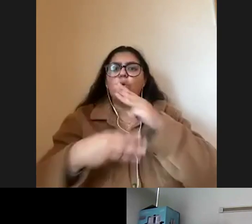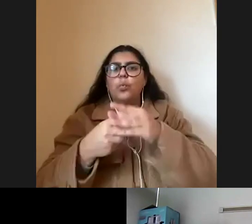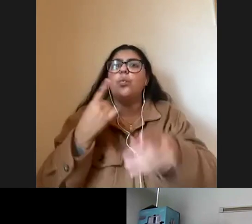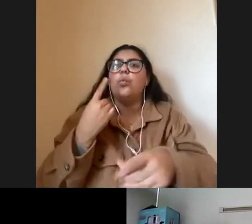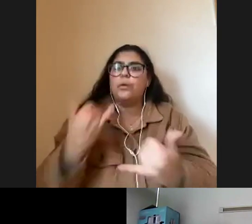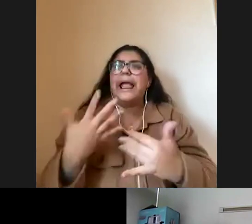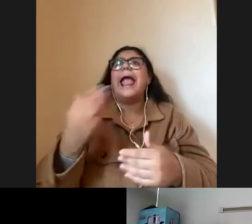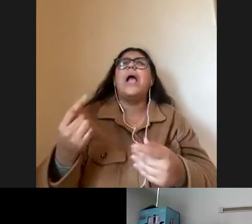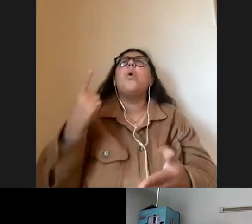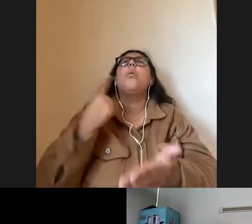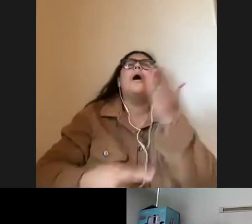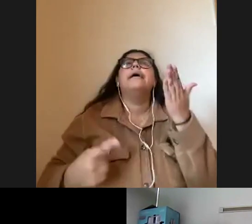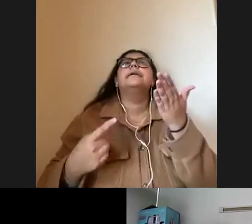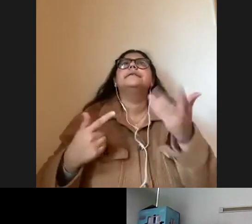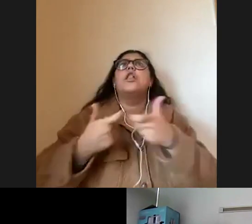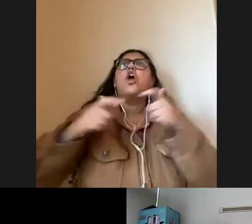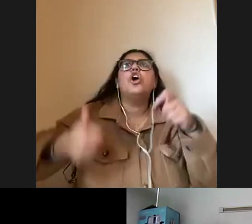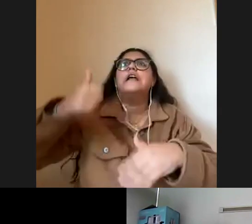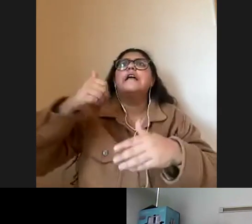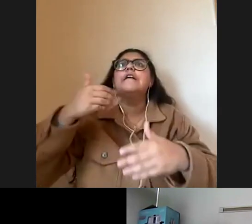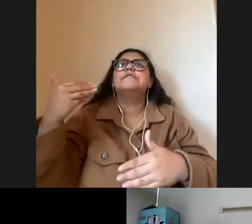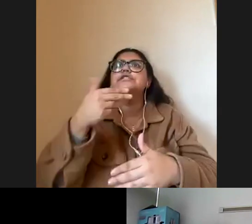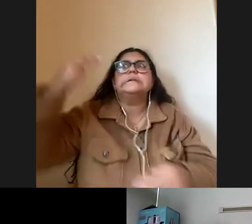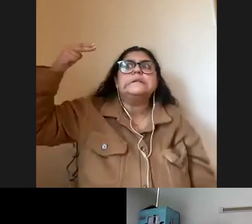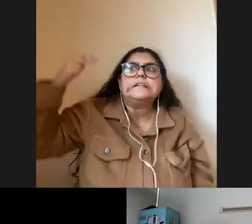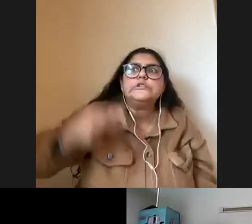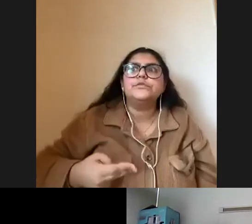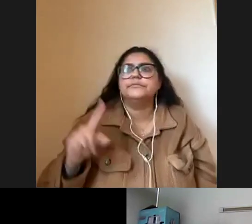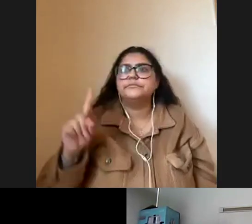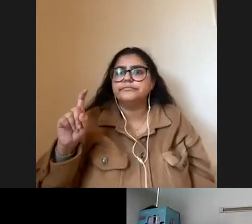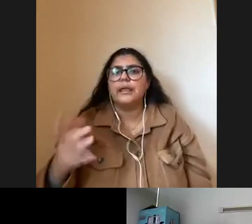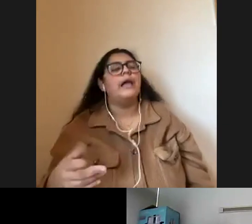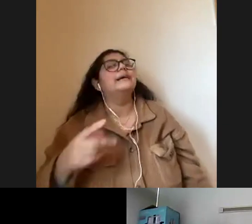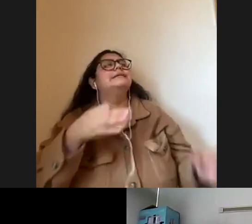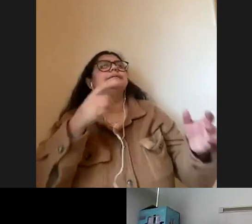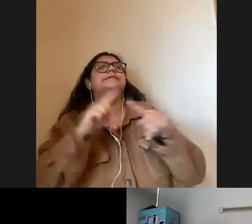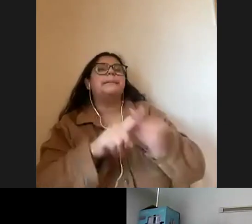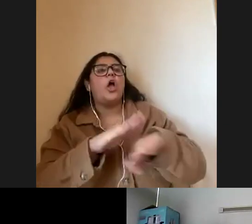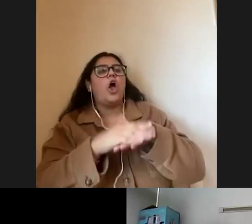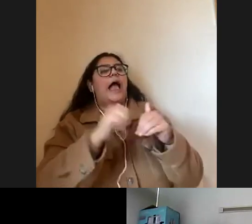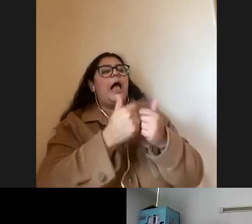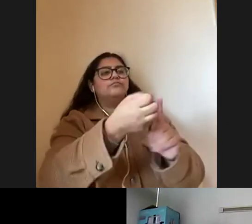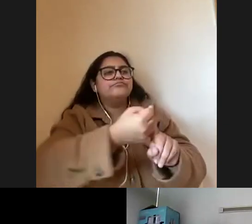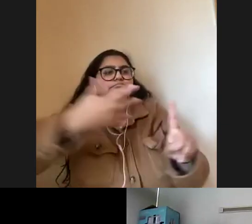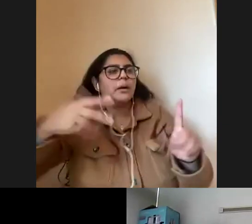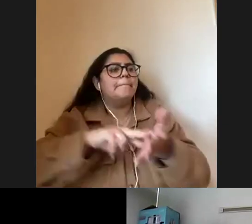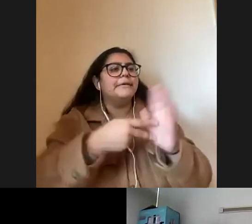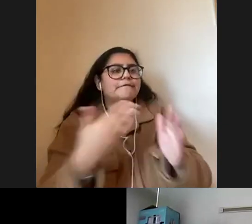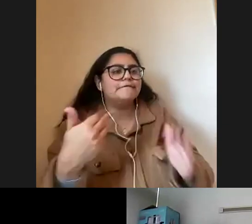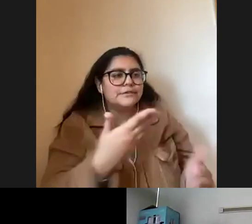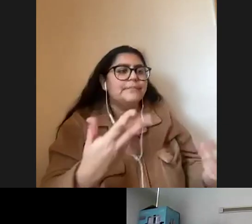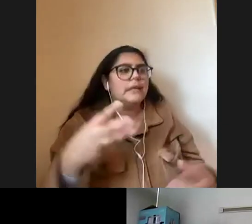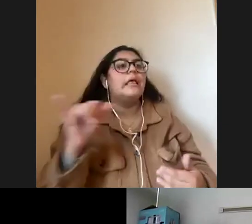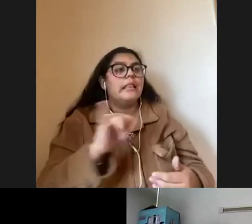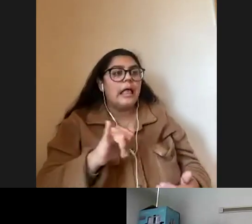existed? Ooh. So depends on your definition of fish. So in the more conventional sense, the whale shark is